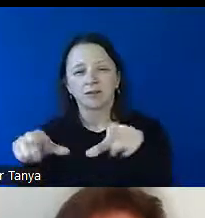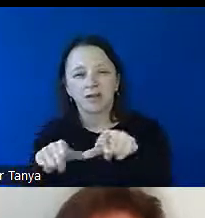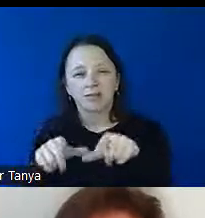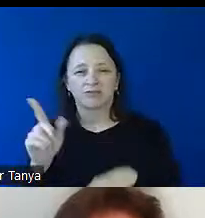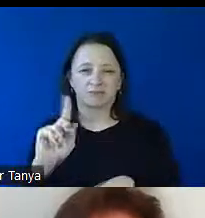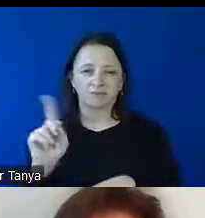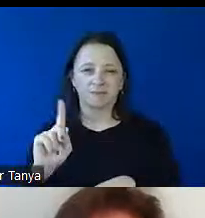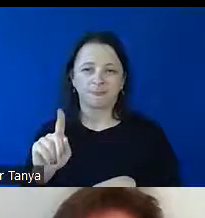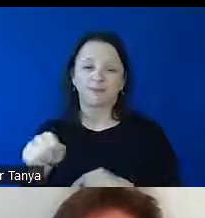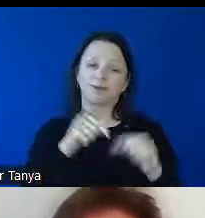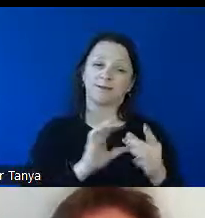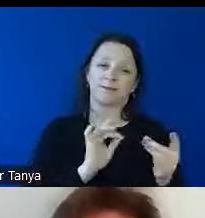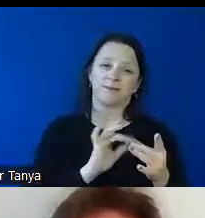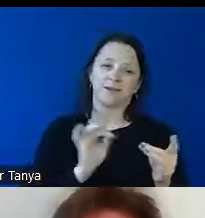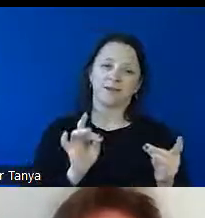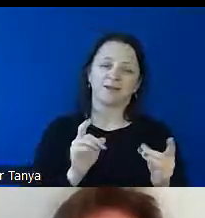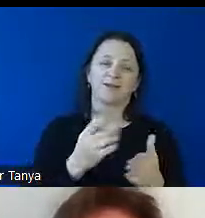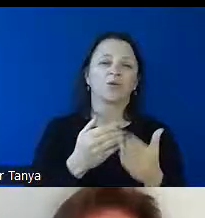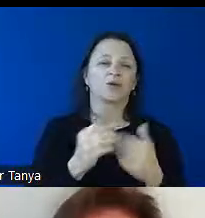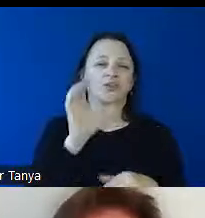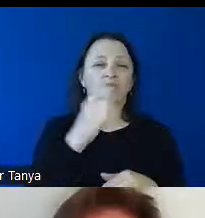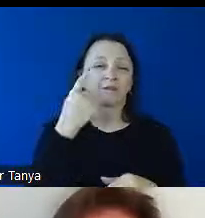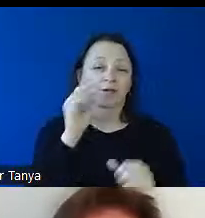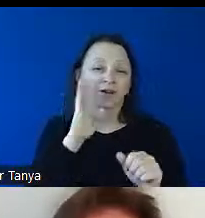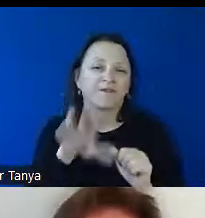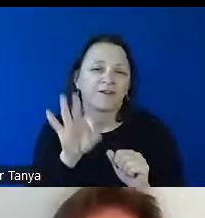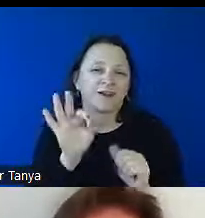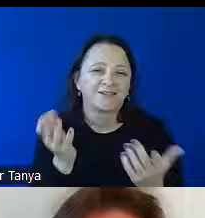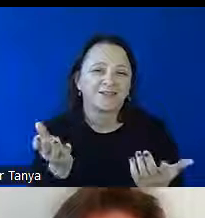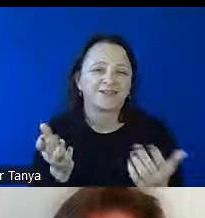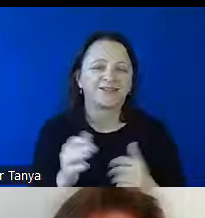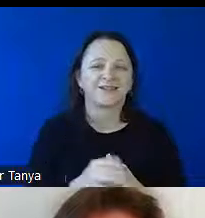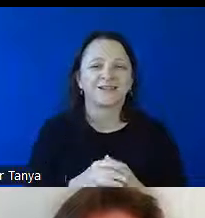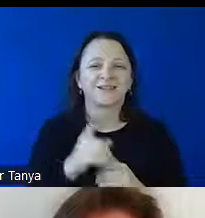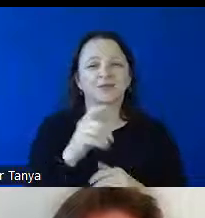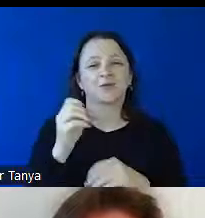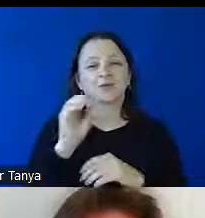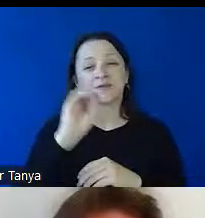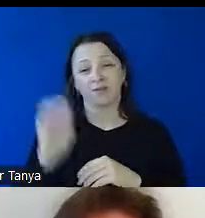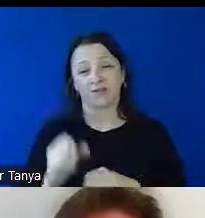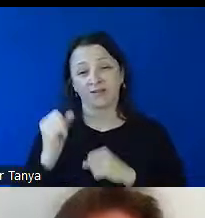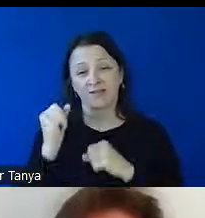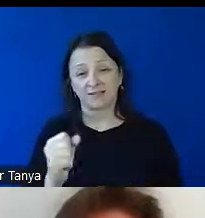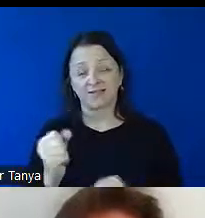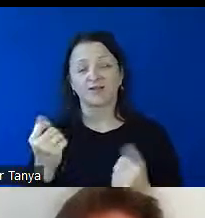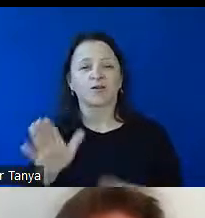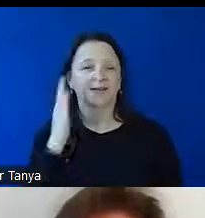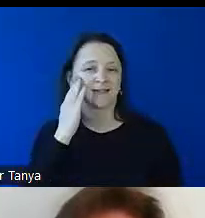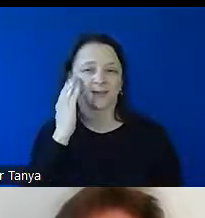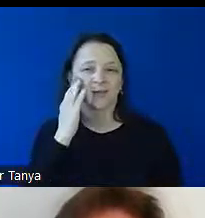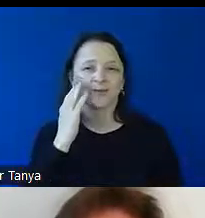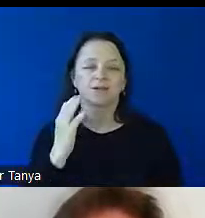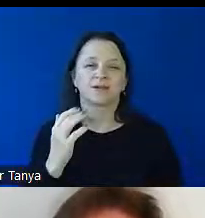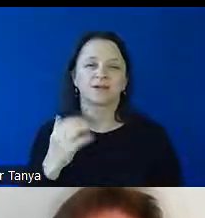comment that you find what you look for. And the prevalence, as many of you know, has had